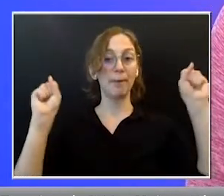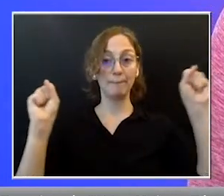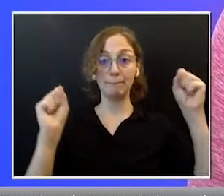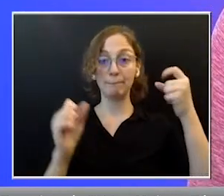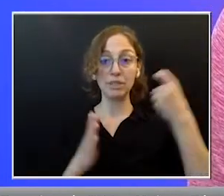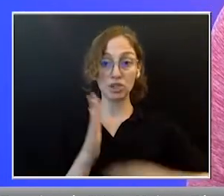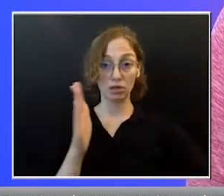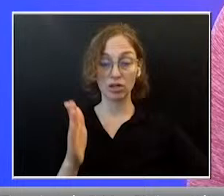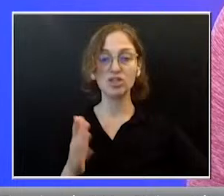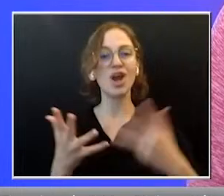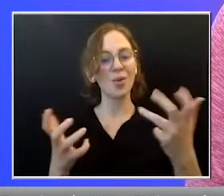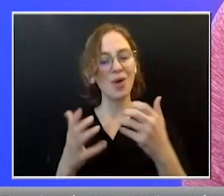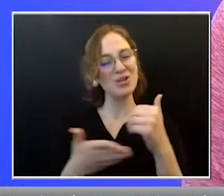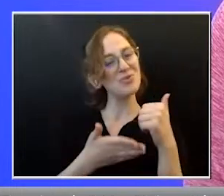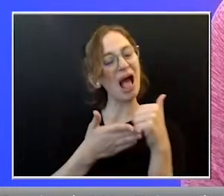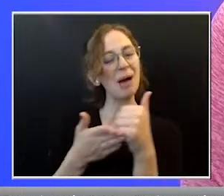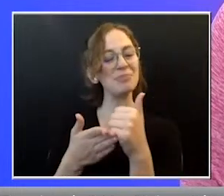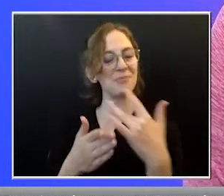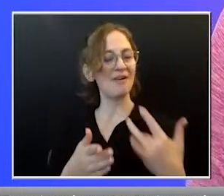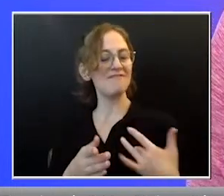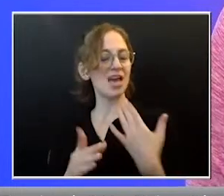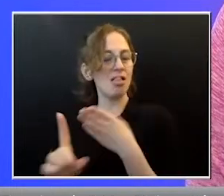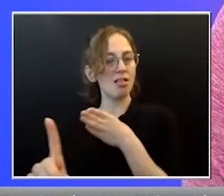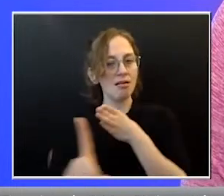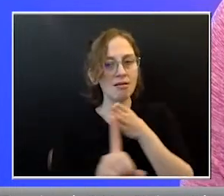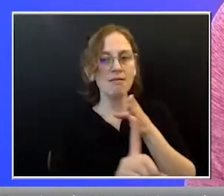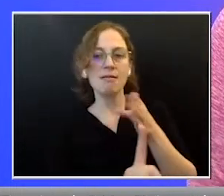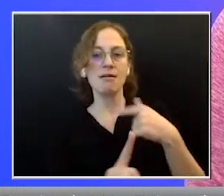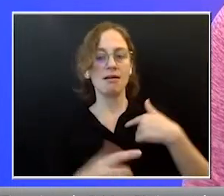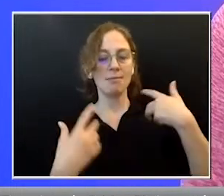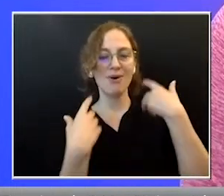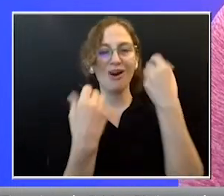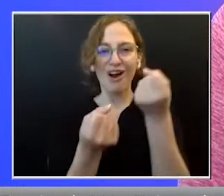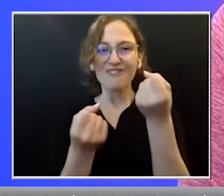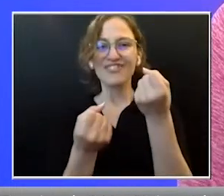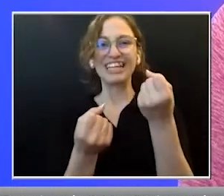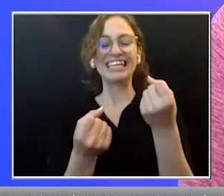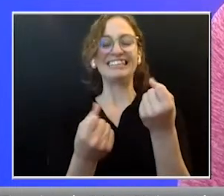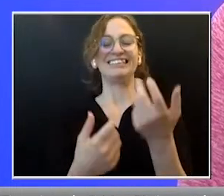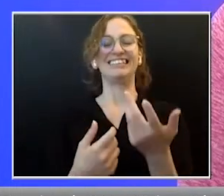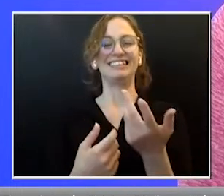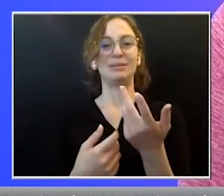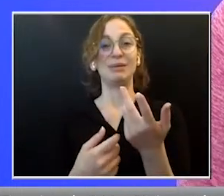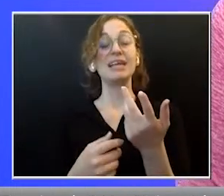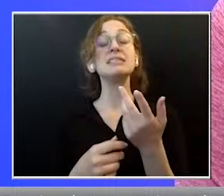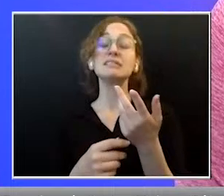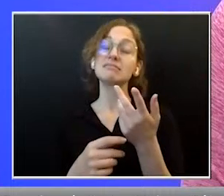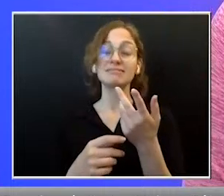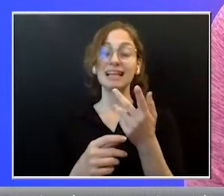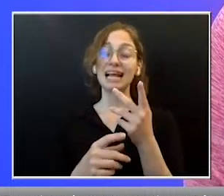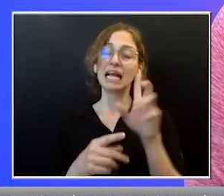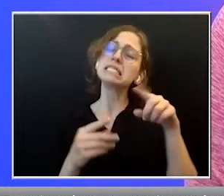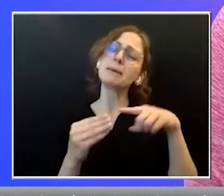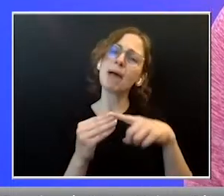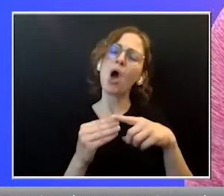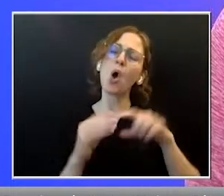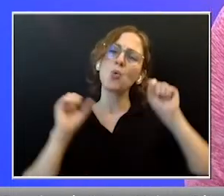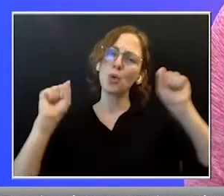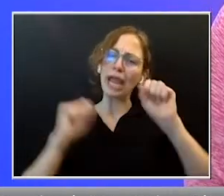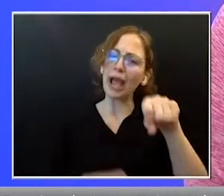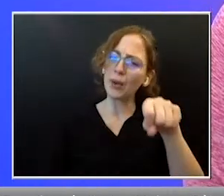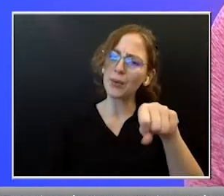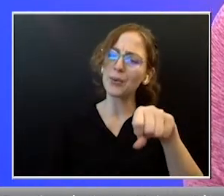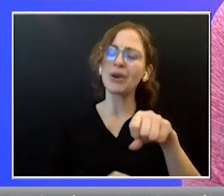track so that they can feel confident again. Right. Because it's about working out, but it's also about building their